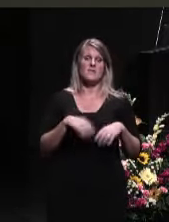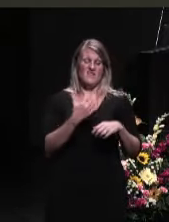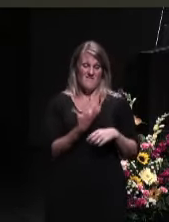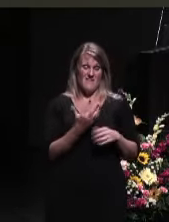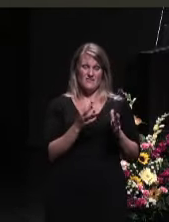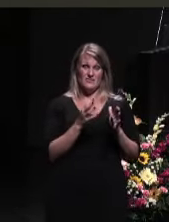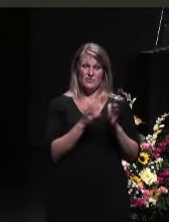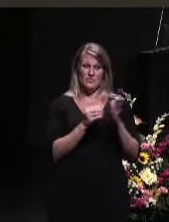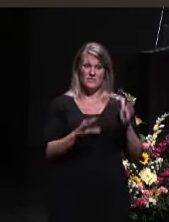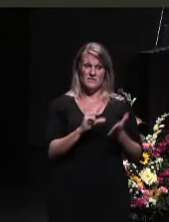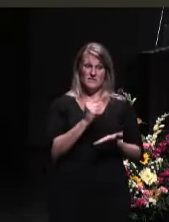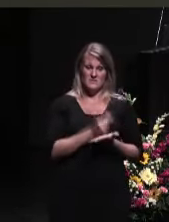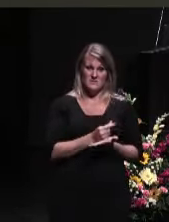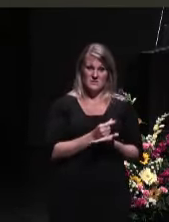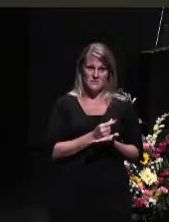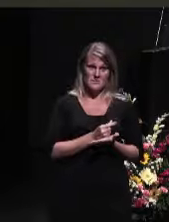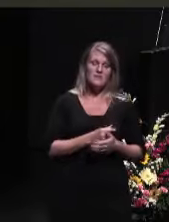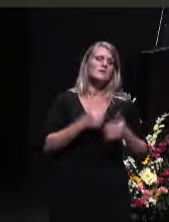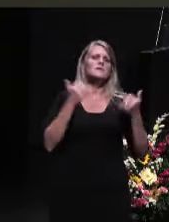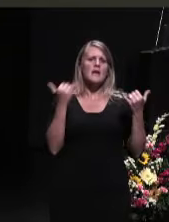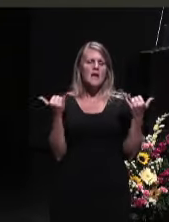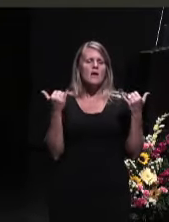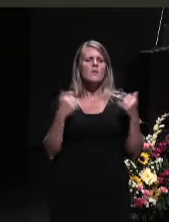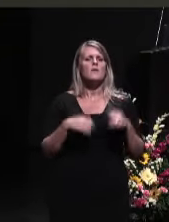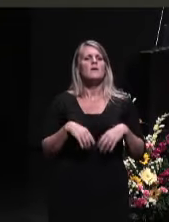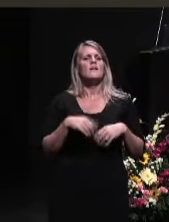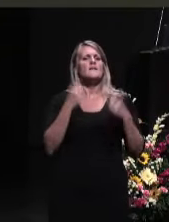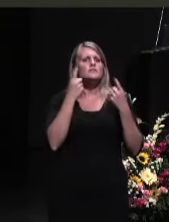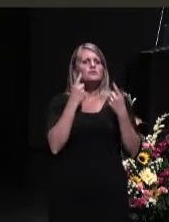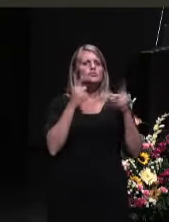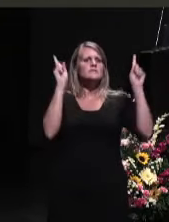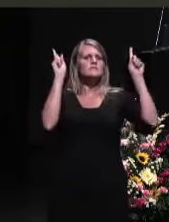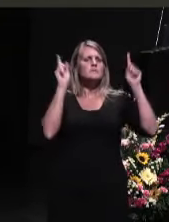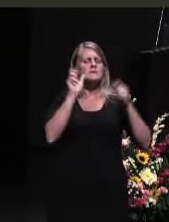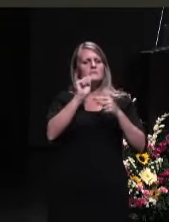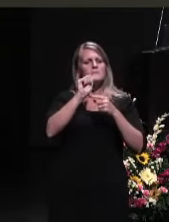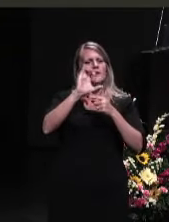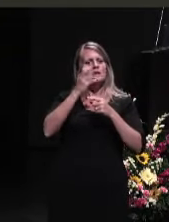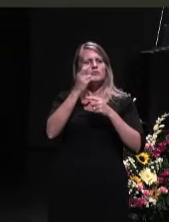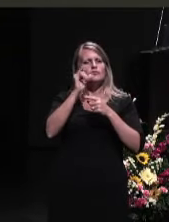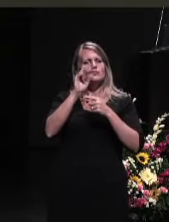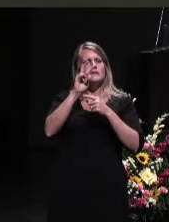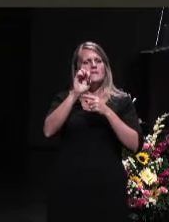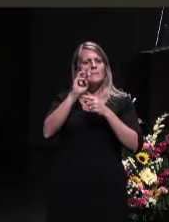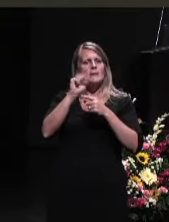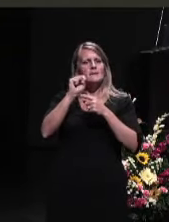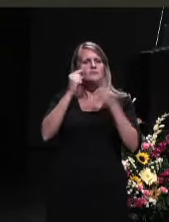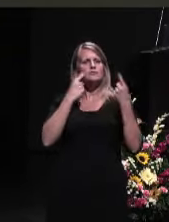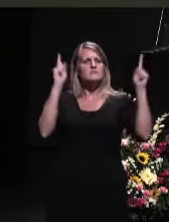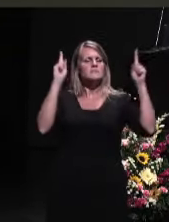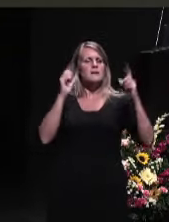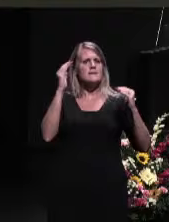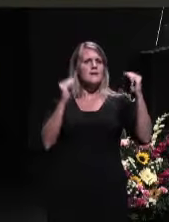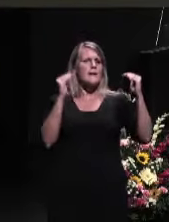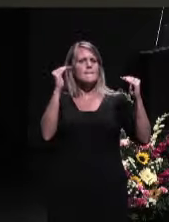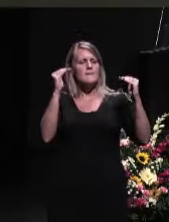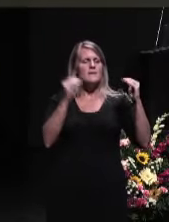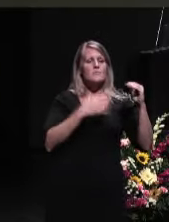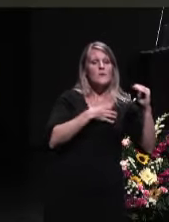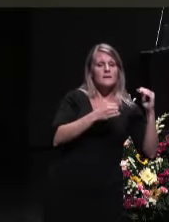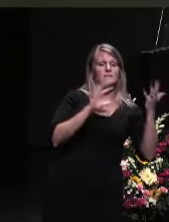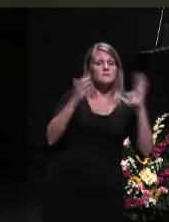gap. I stress several times this is the average. When we look at black versus white, and when we look at Latinx versus